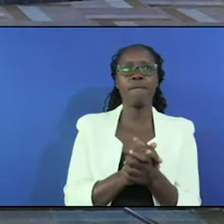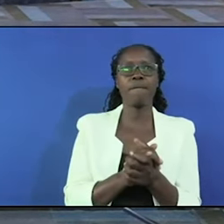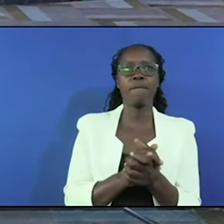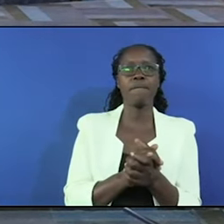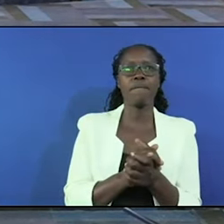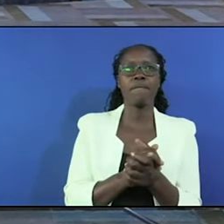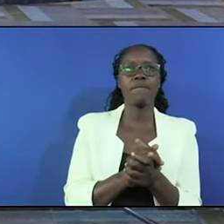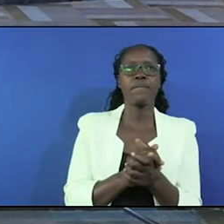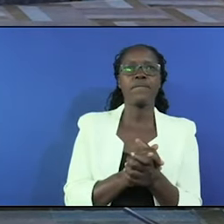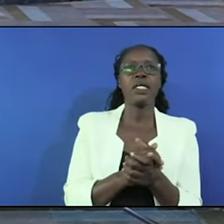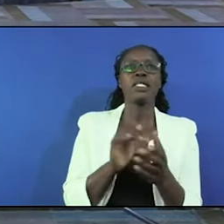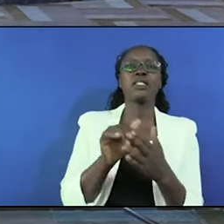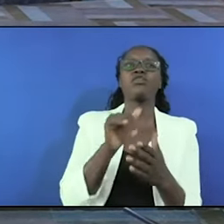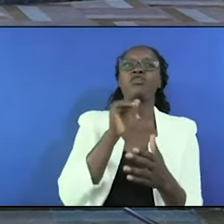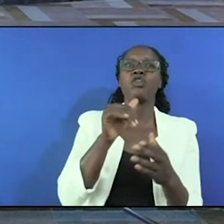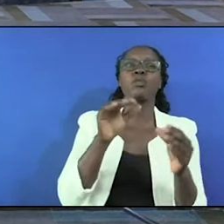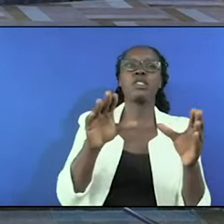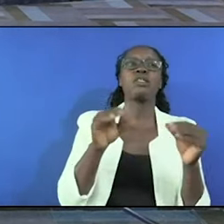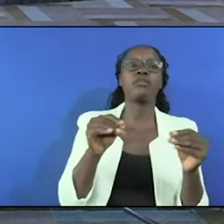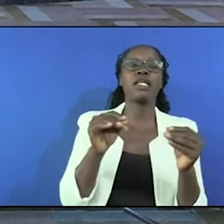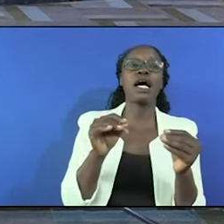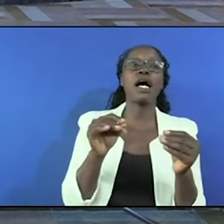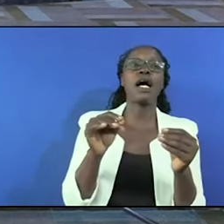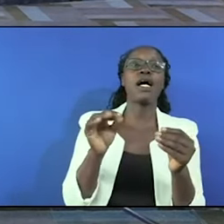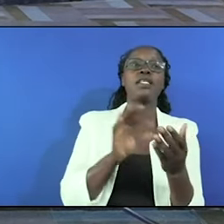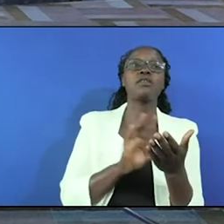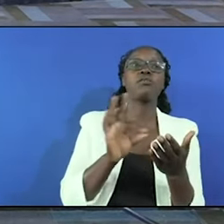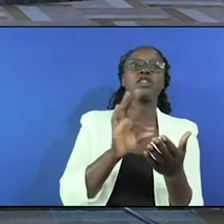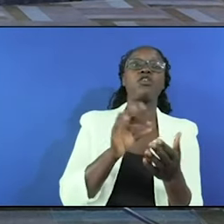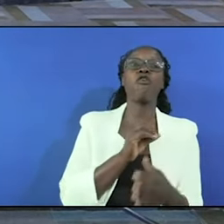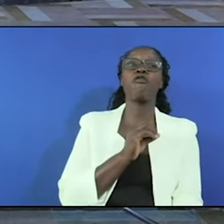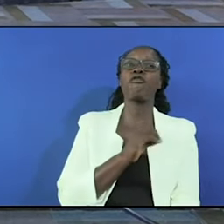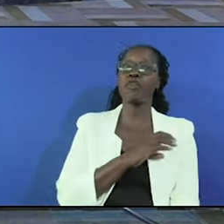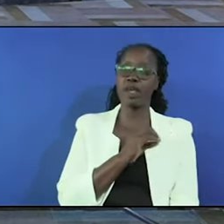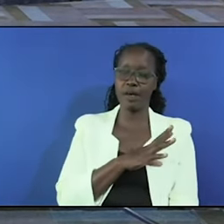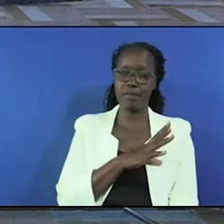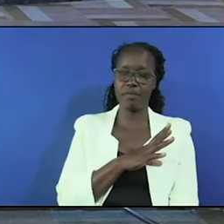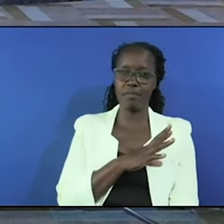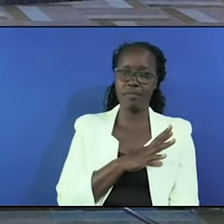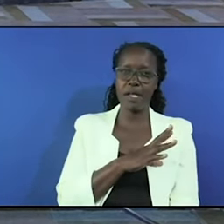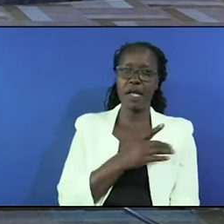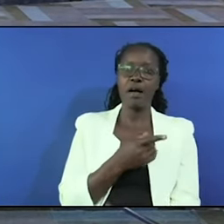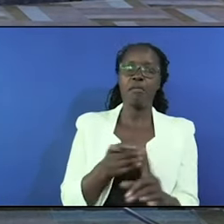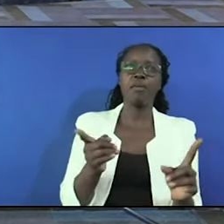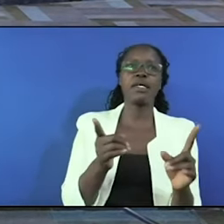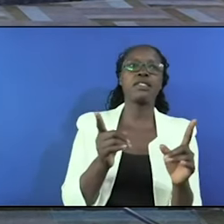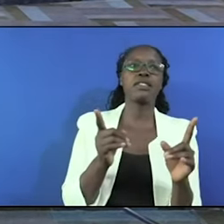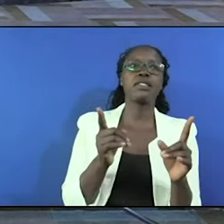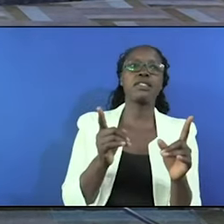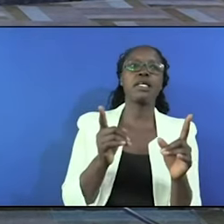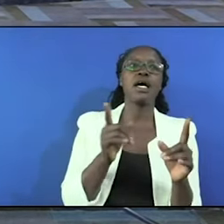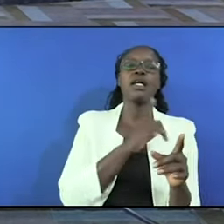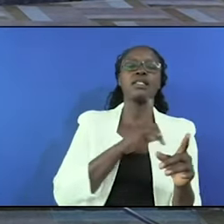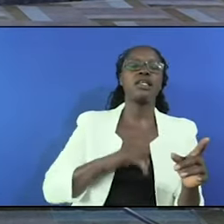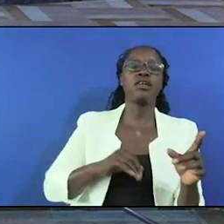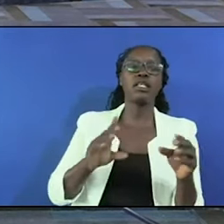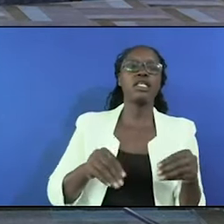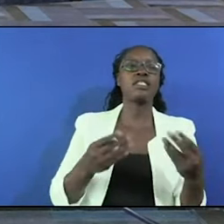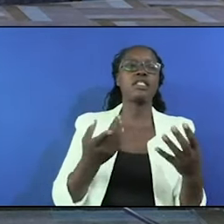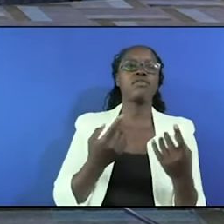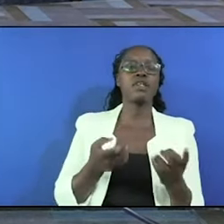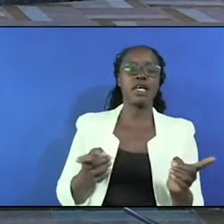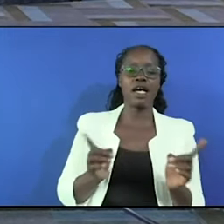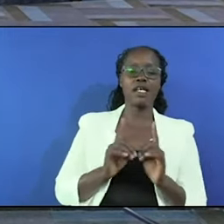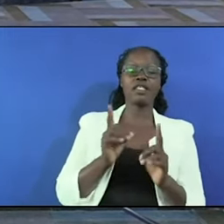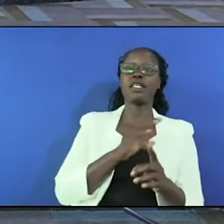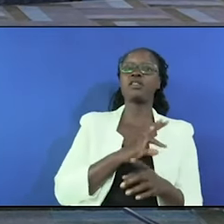that we have not been given a spirit of fear, but the Lord has given us